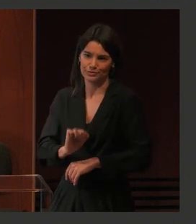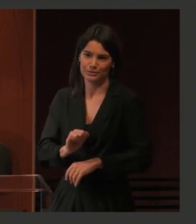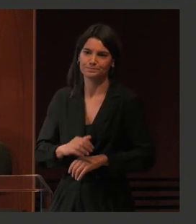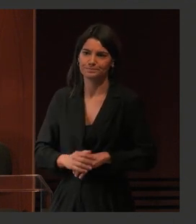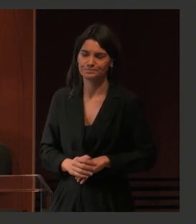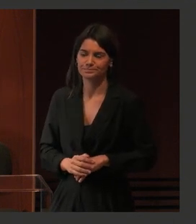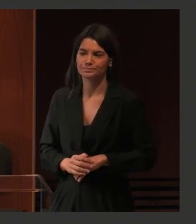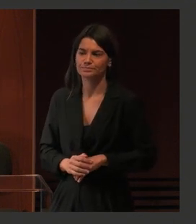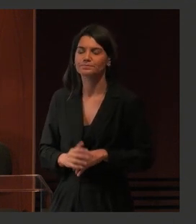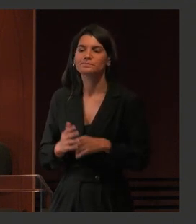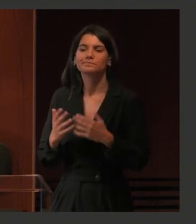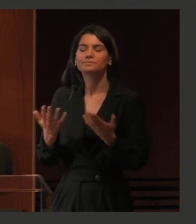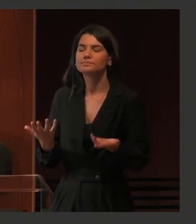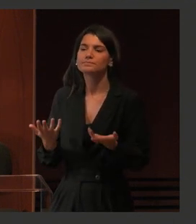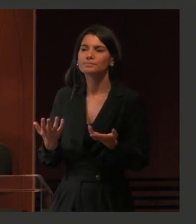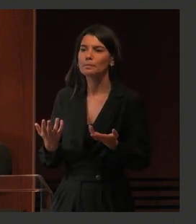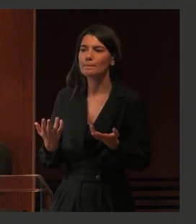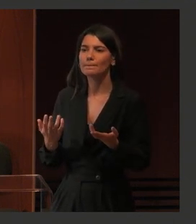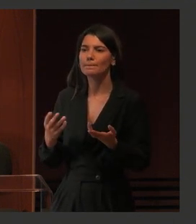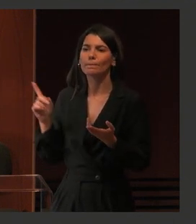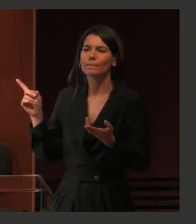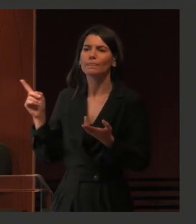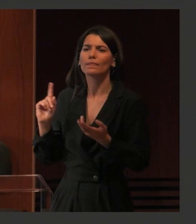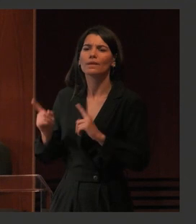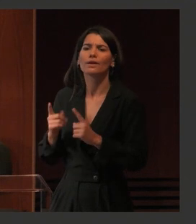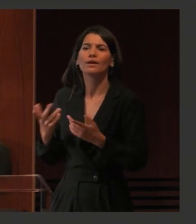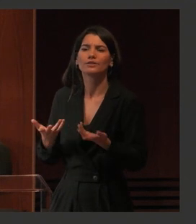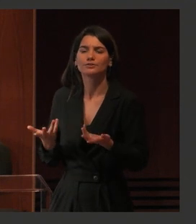that mean for school libraries? So the